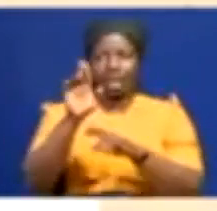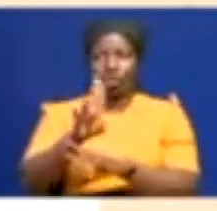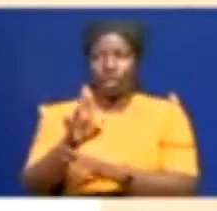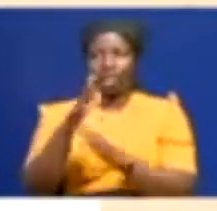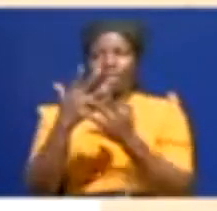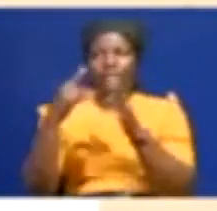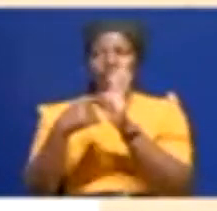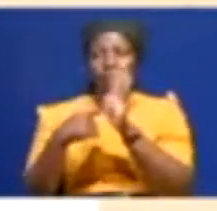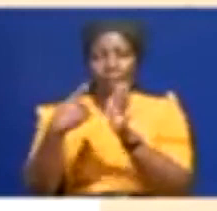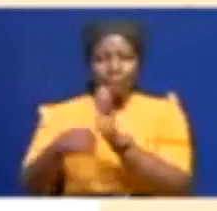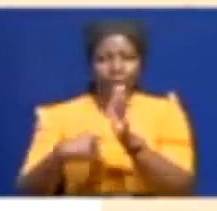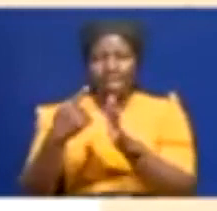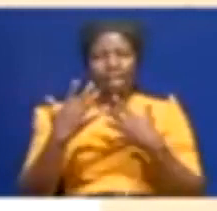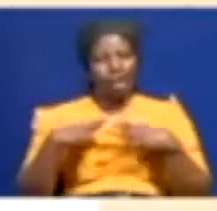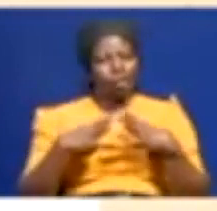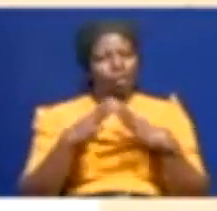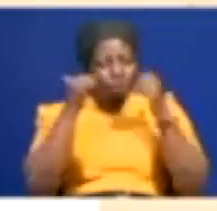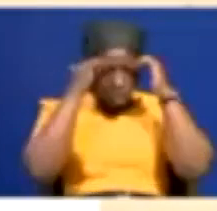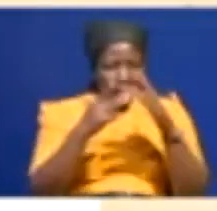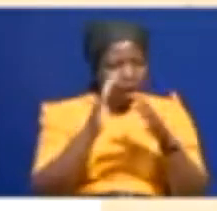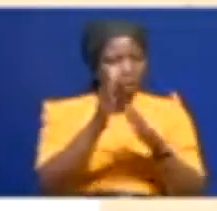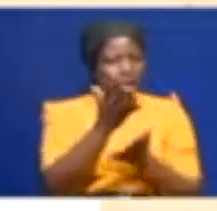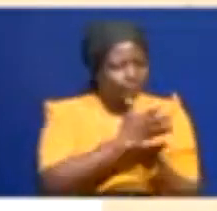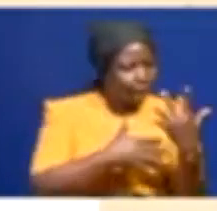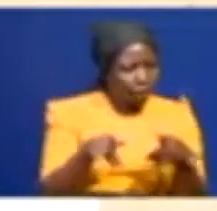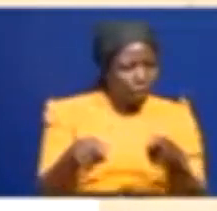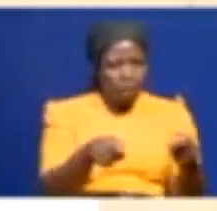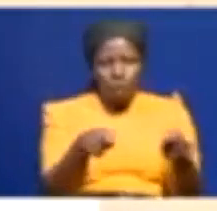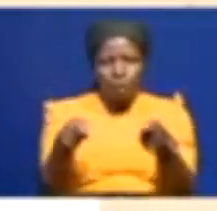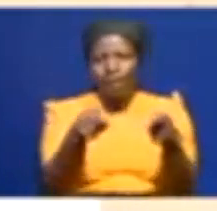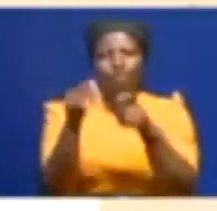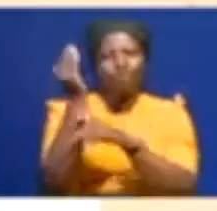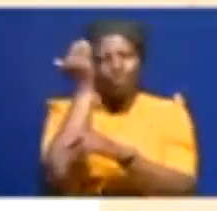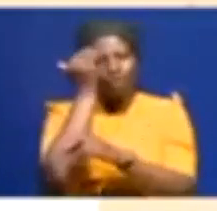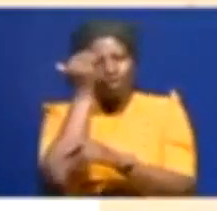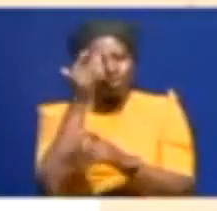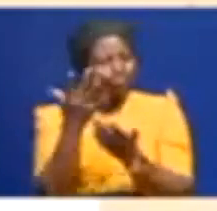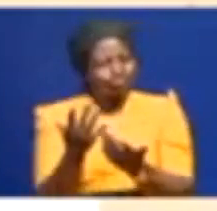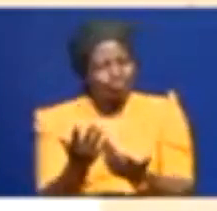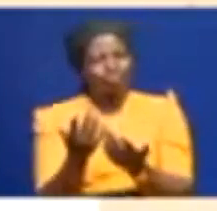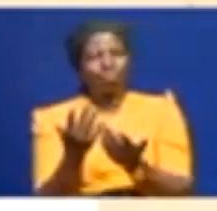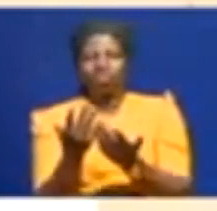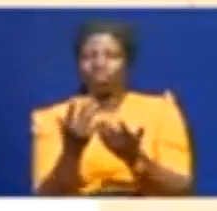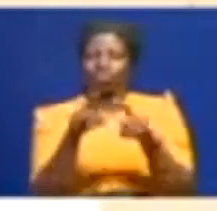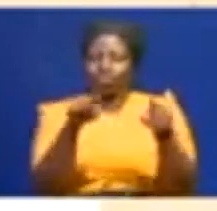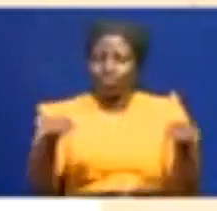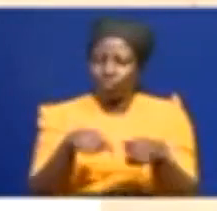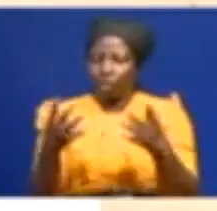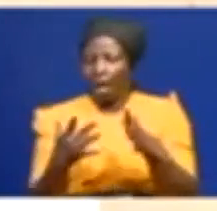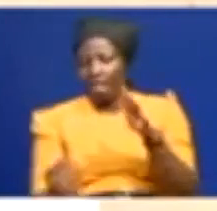then the children will interact with the wheelbarrows to find and identify where the fulcrum is, where the load is, and the